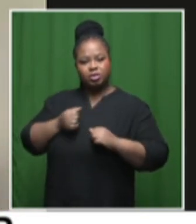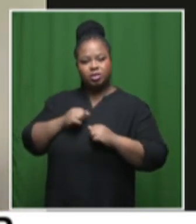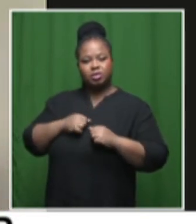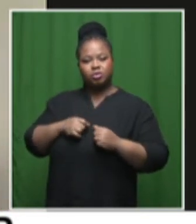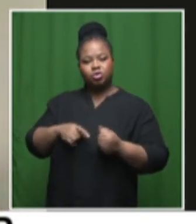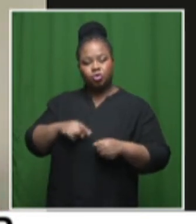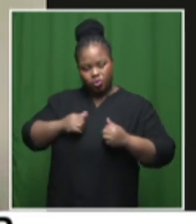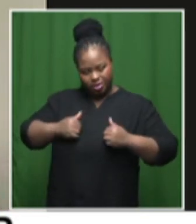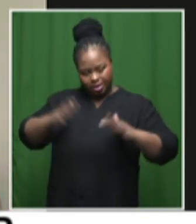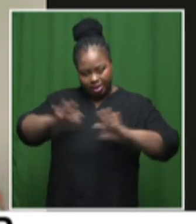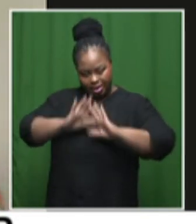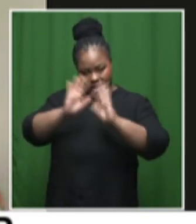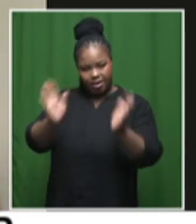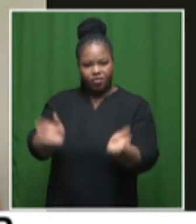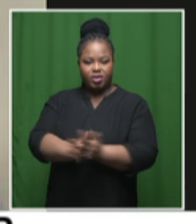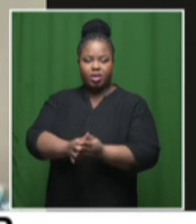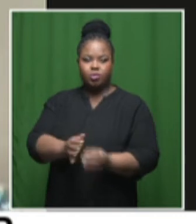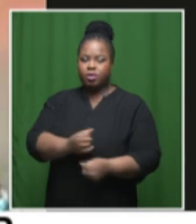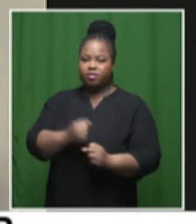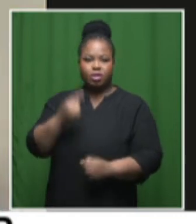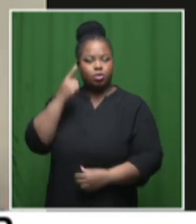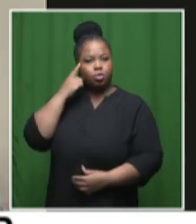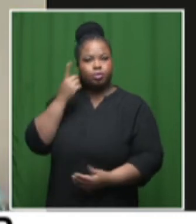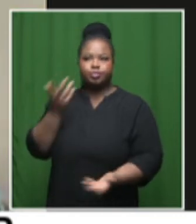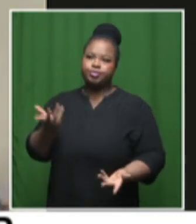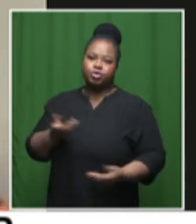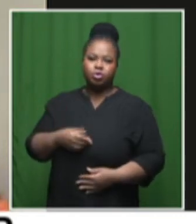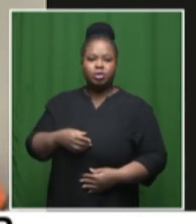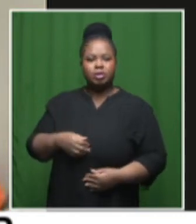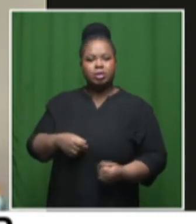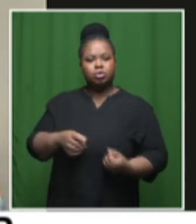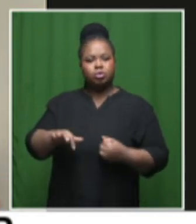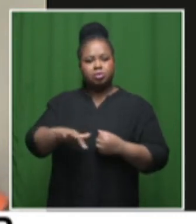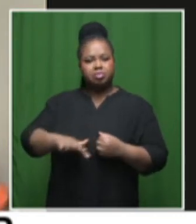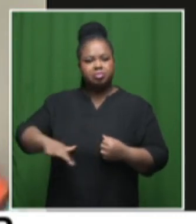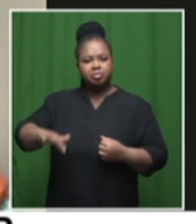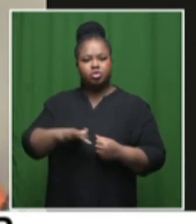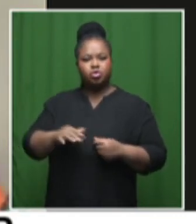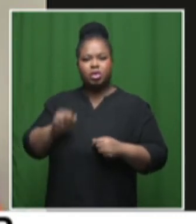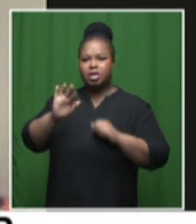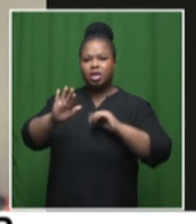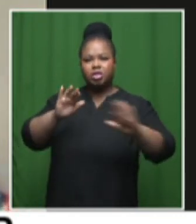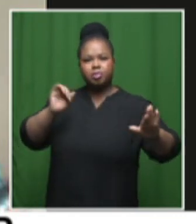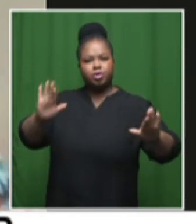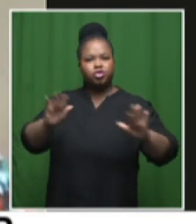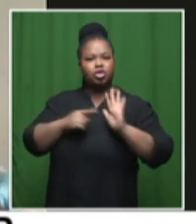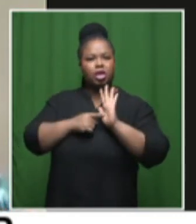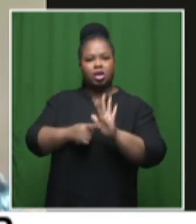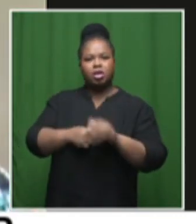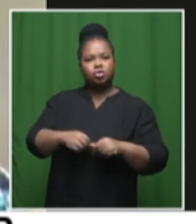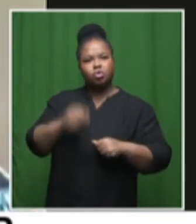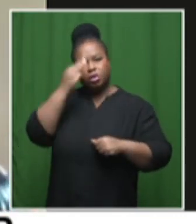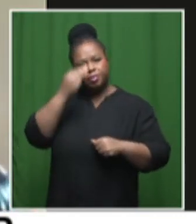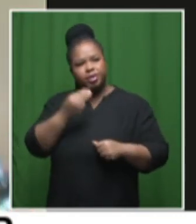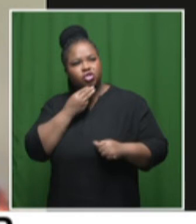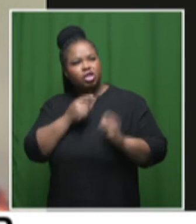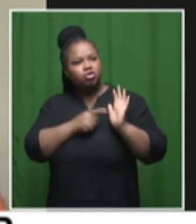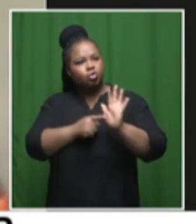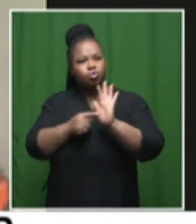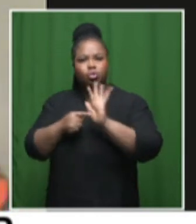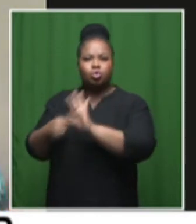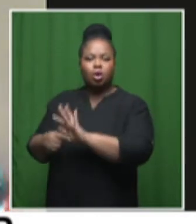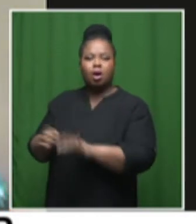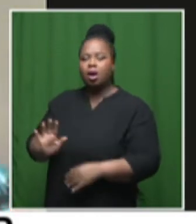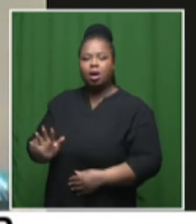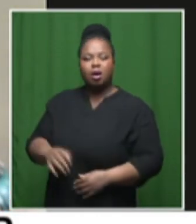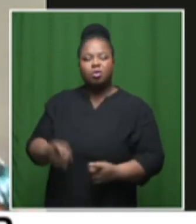from the bottom up. We didn't think, what is a curatorial space? What is an exhibition? What is a gallery? What is expected of us? We thought,